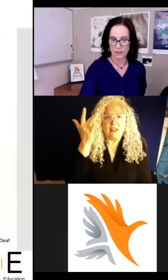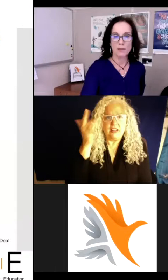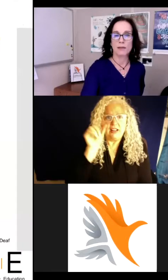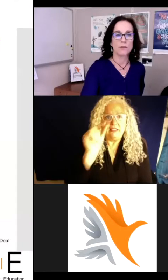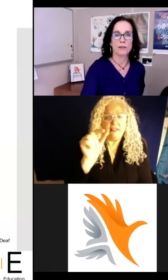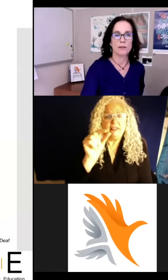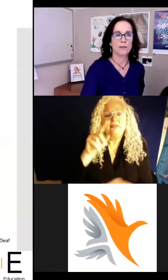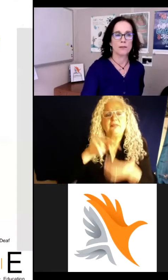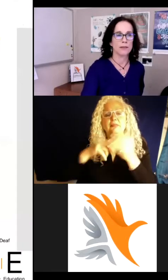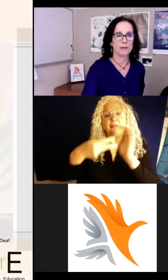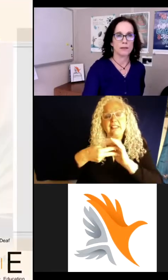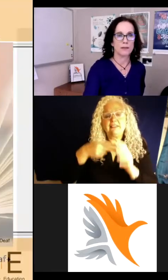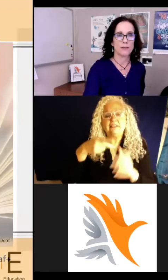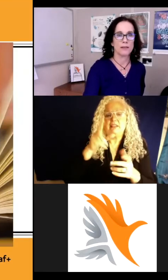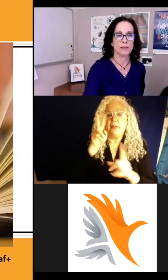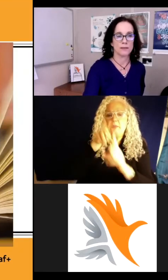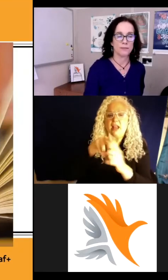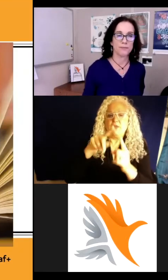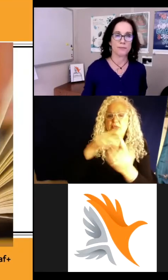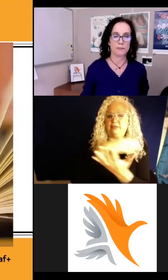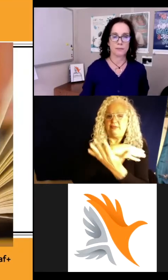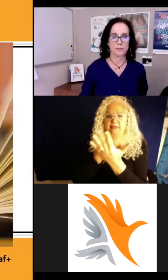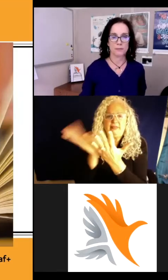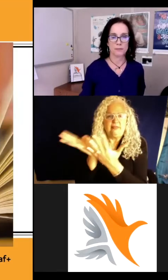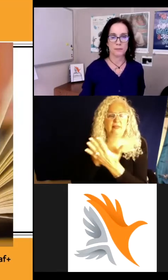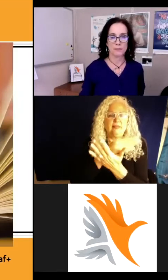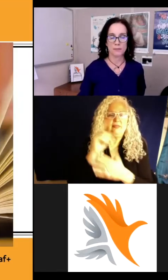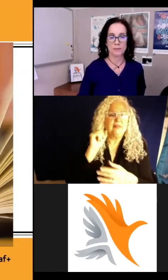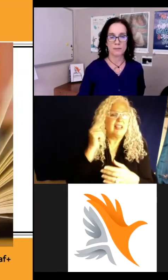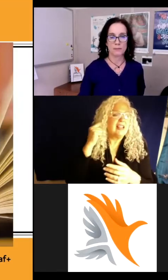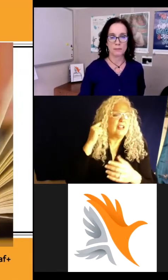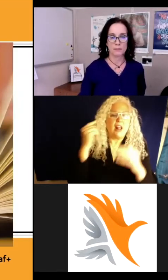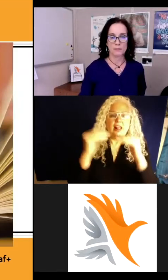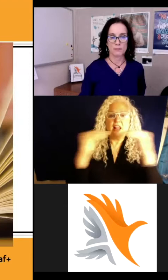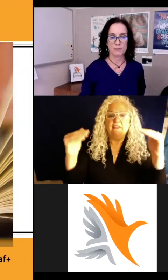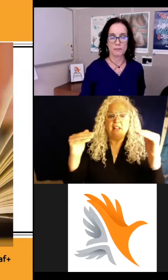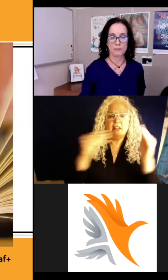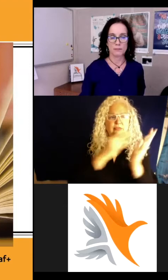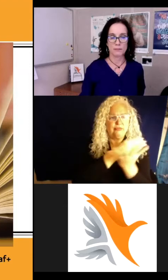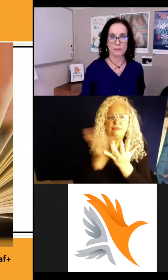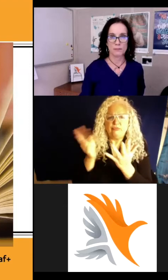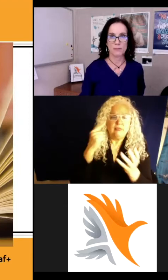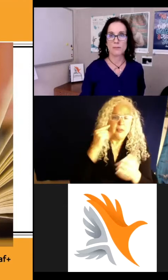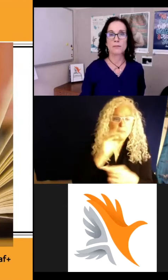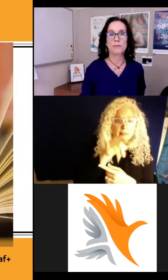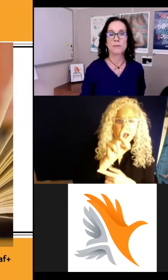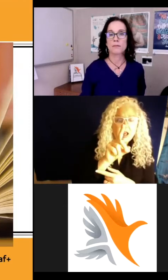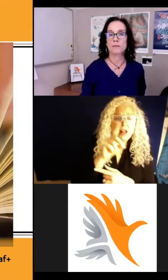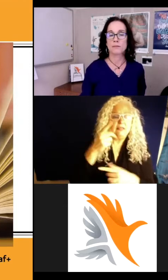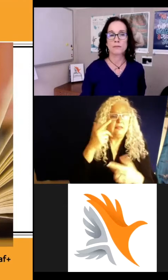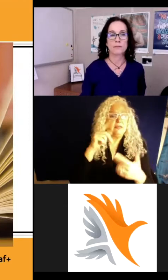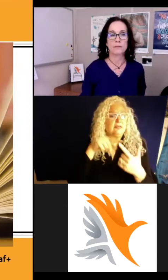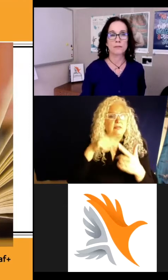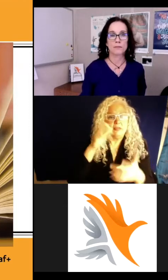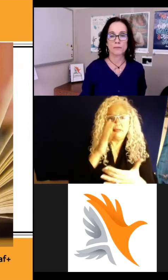And why did we put a star there? That means that applies to a full range of hearing loss or